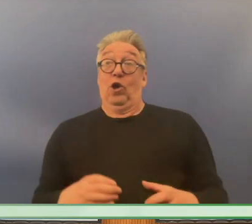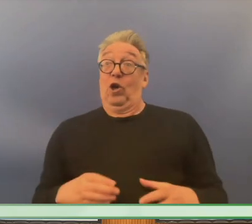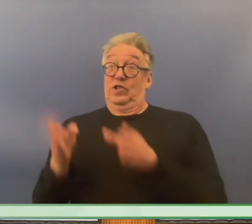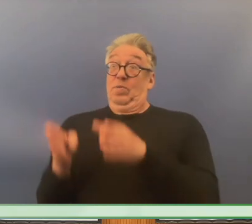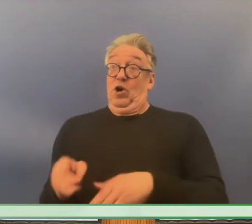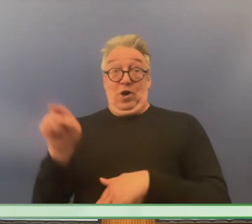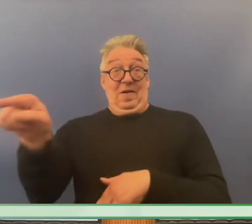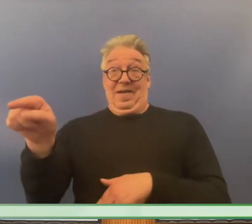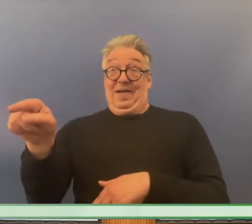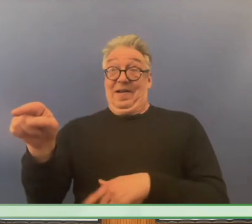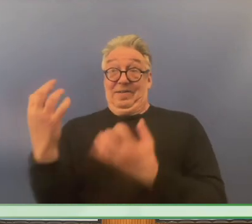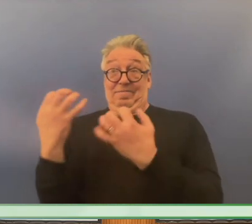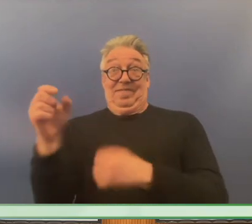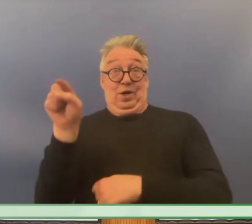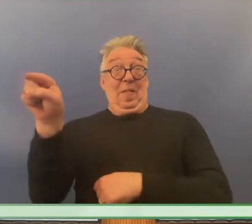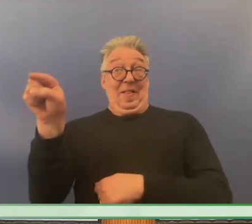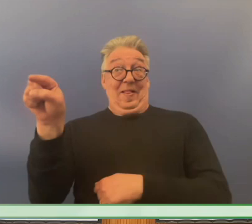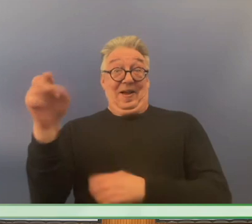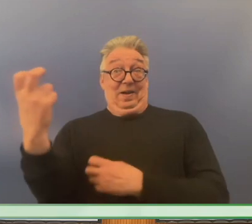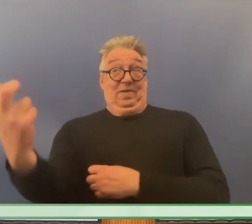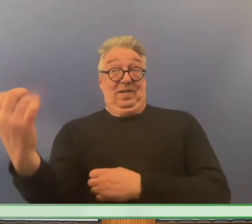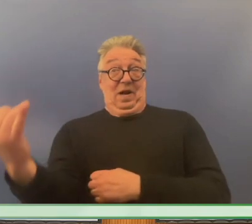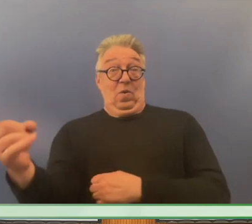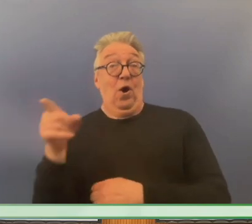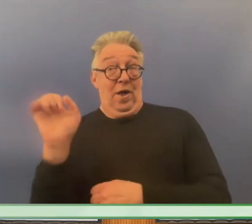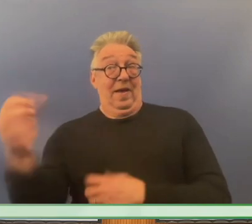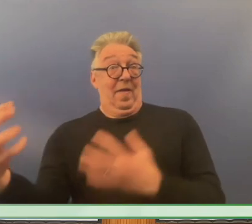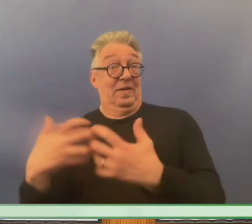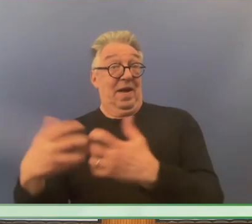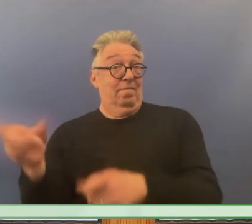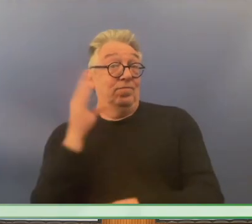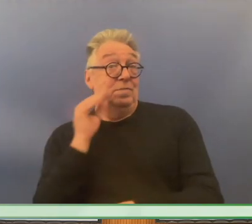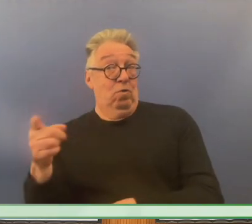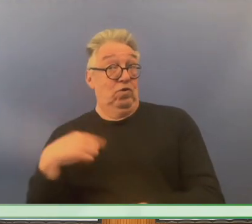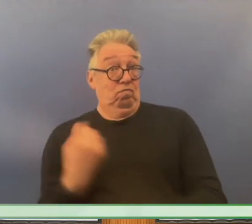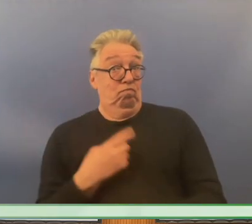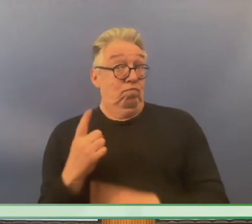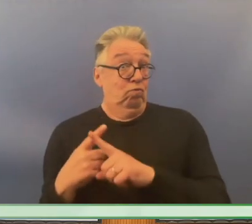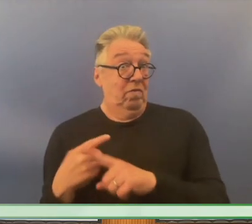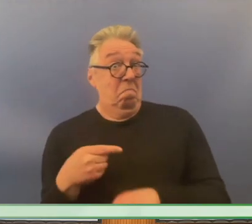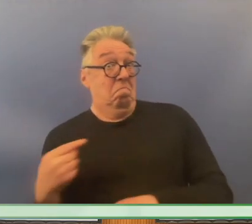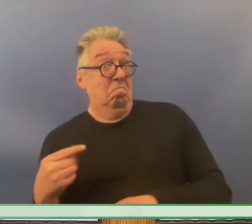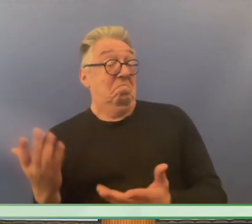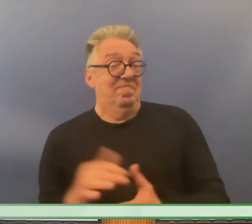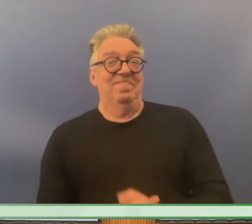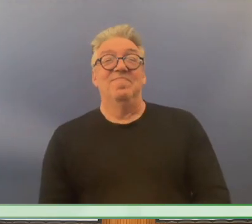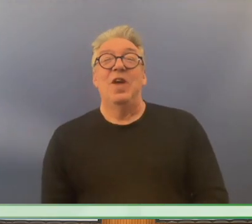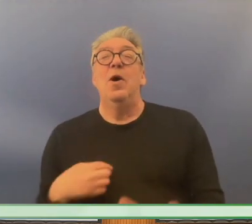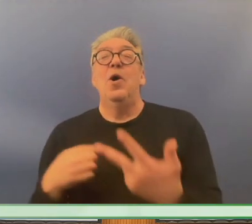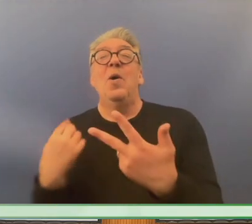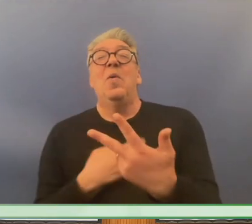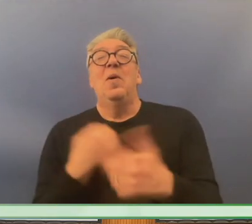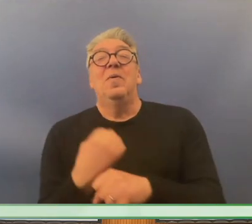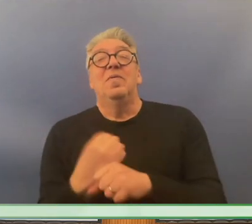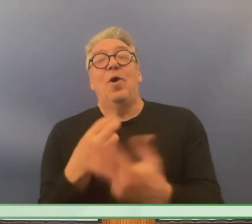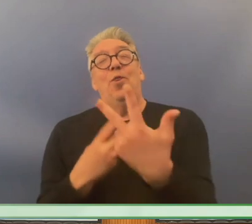can tell you about how it went. So the three main ingredients